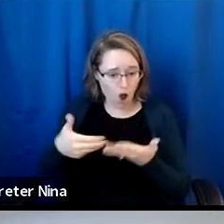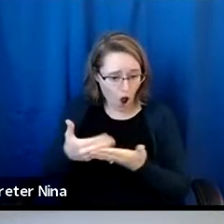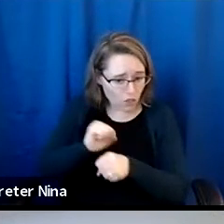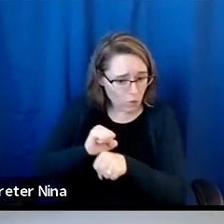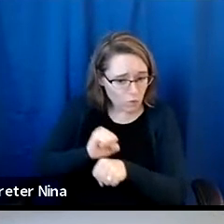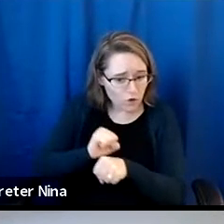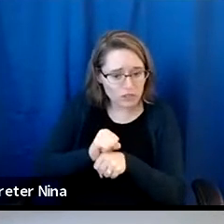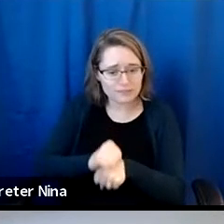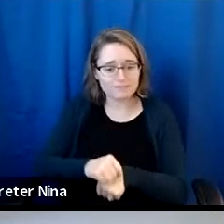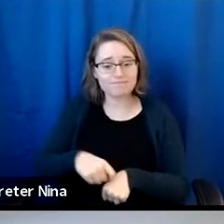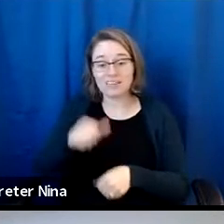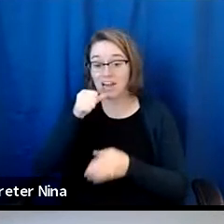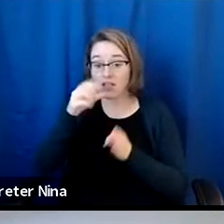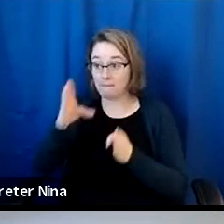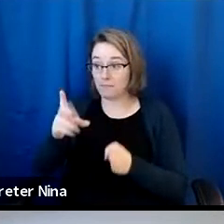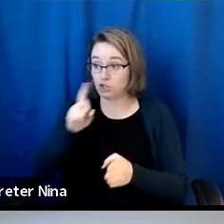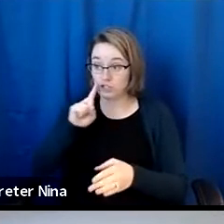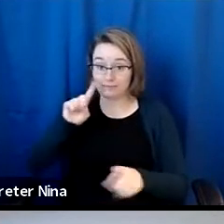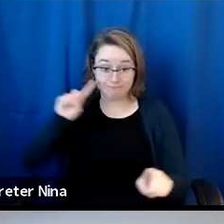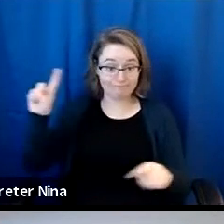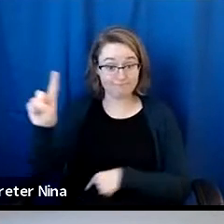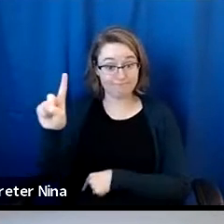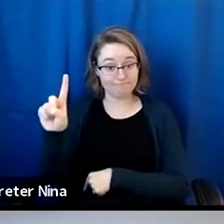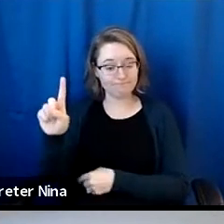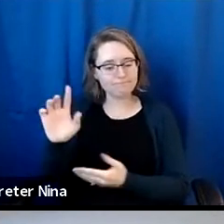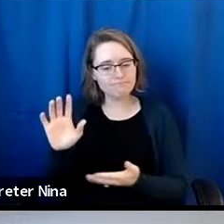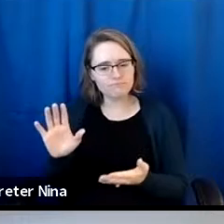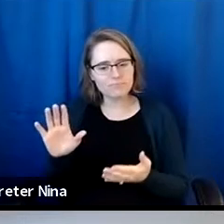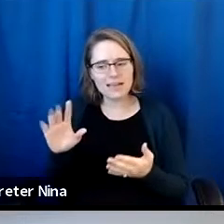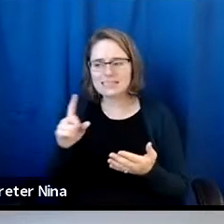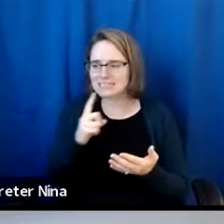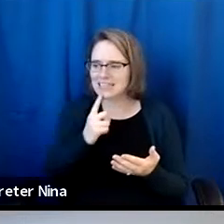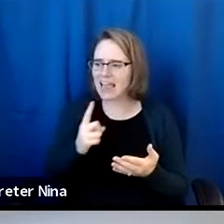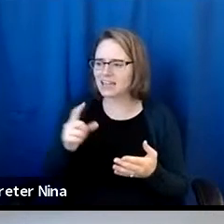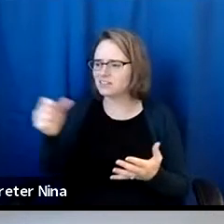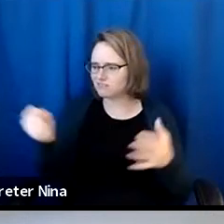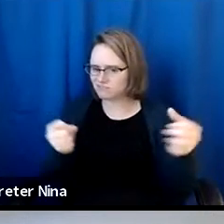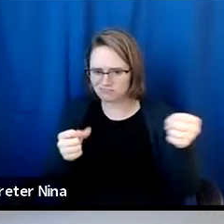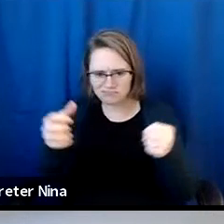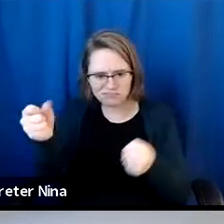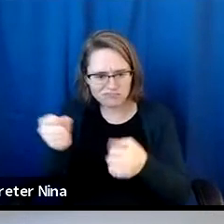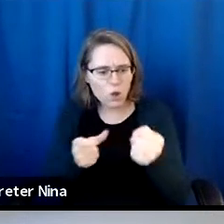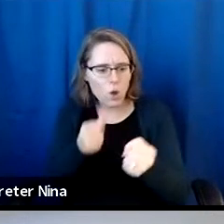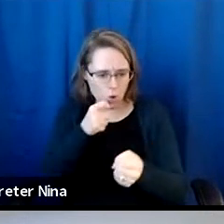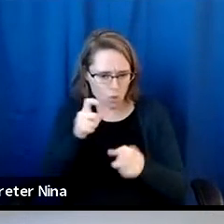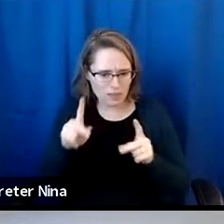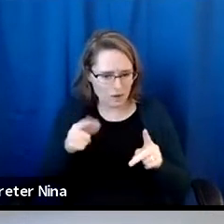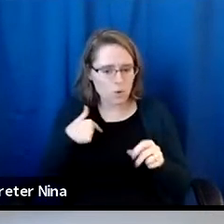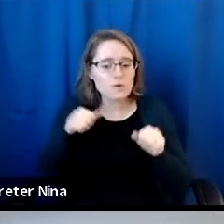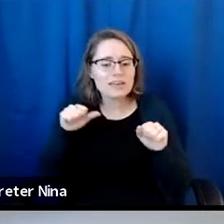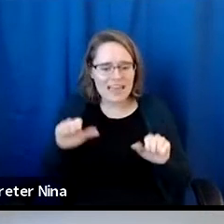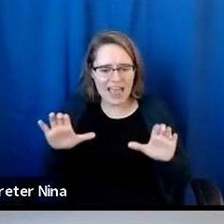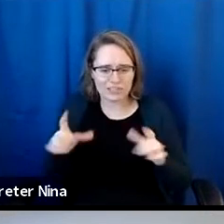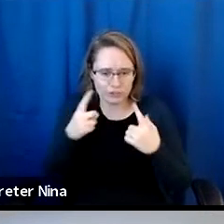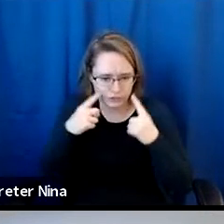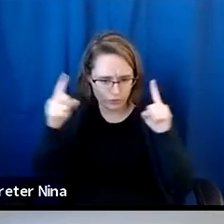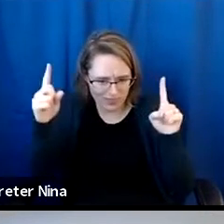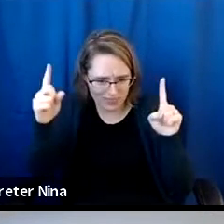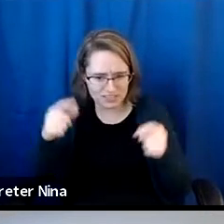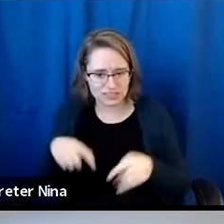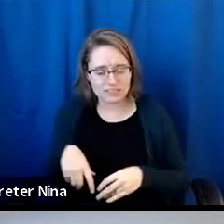person who's going to be out in front. It's going to be able to say, who are the folks who are going to be able to do things? I used to, you know, joke and say, I don't